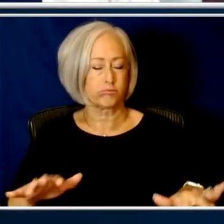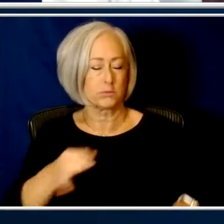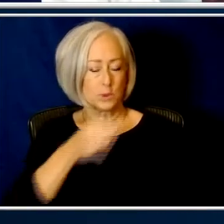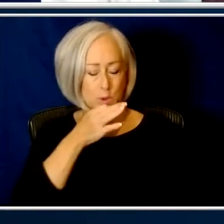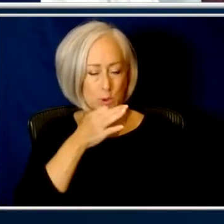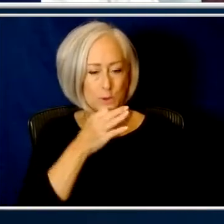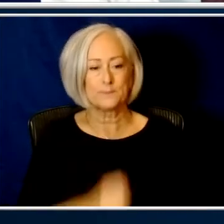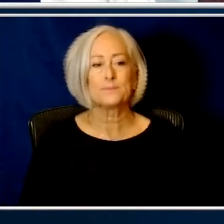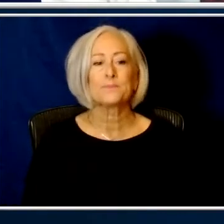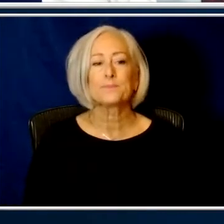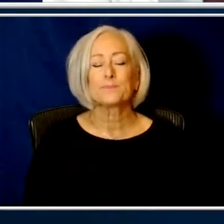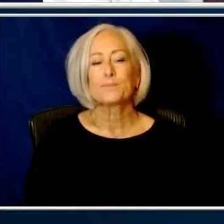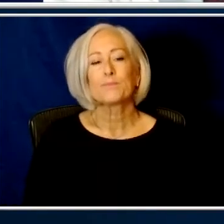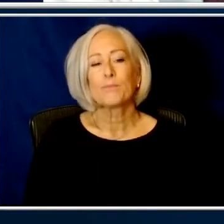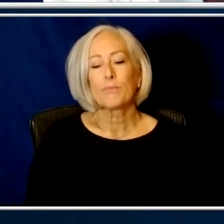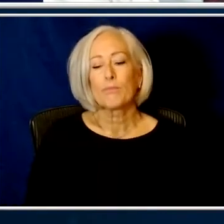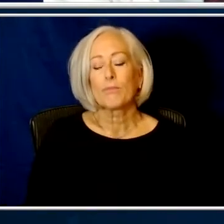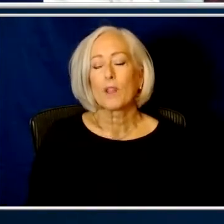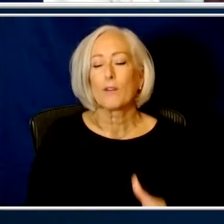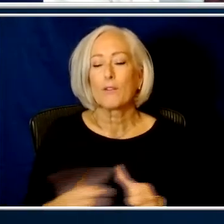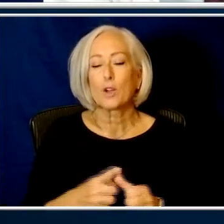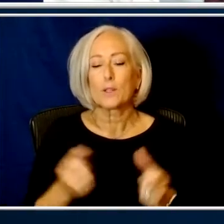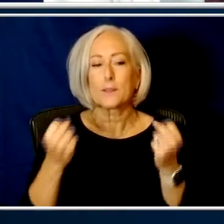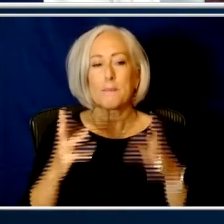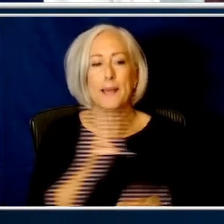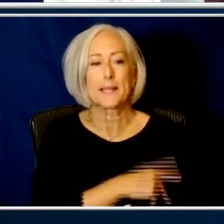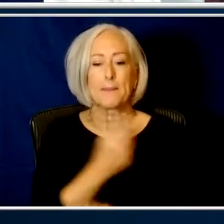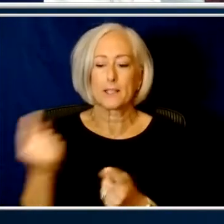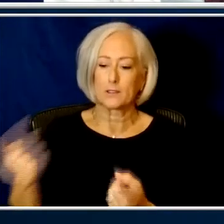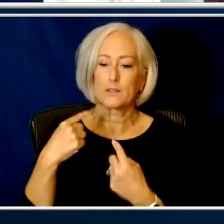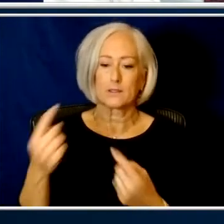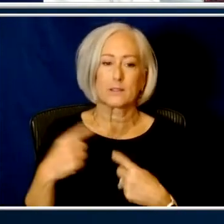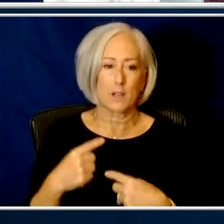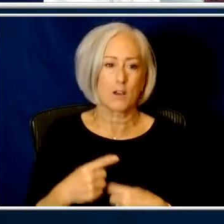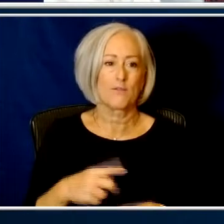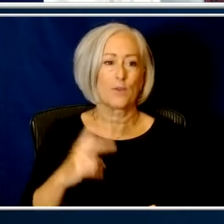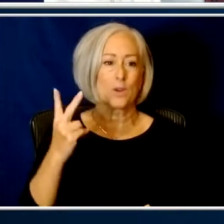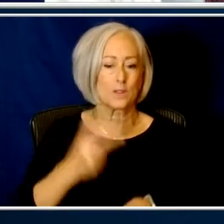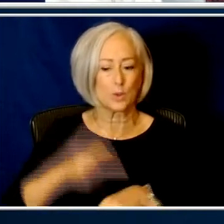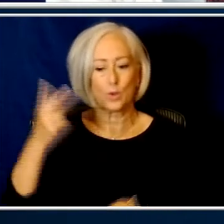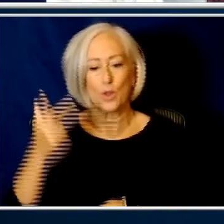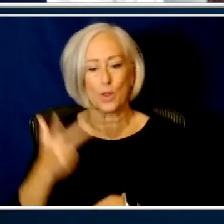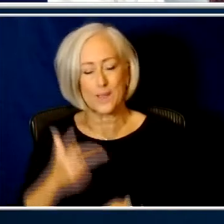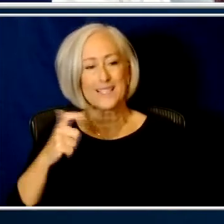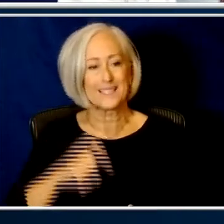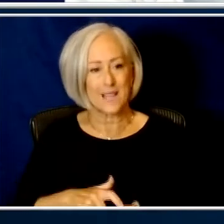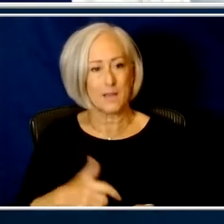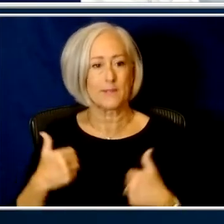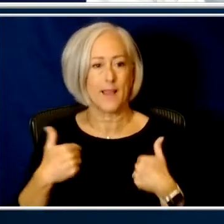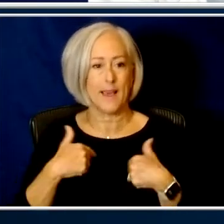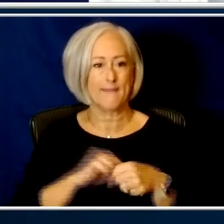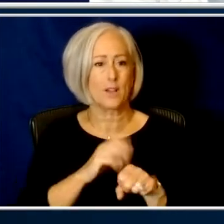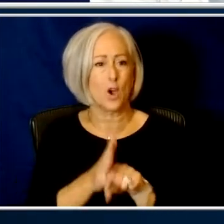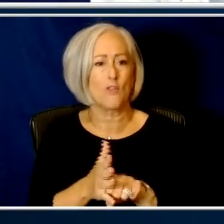So overall, that's a good thing. It doesn't seem like there are any new recommendations right now for any